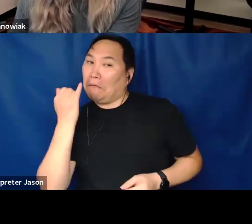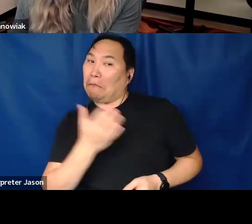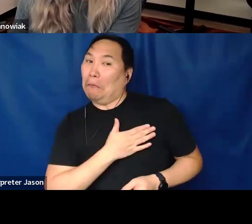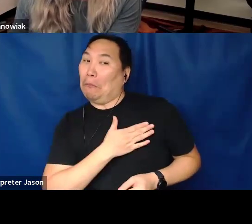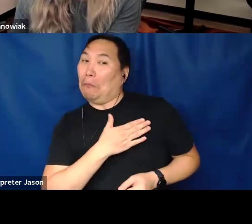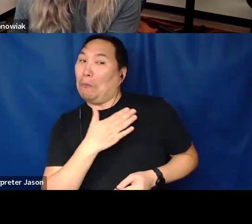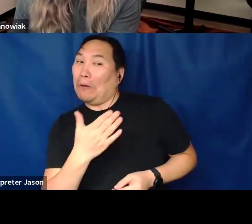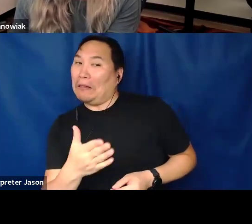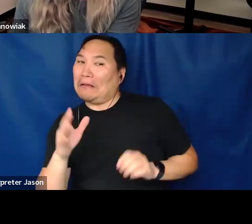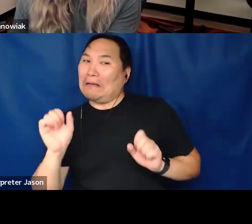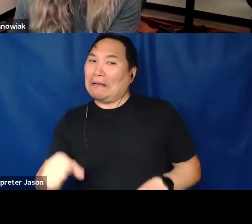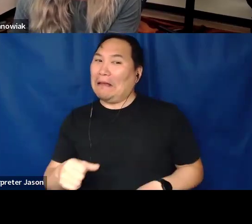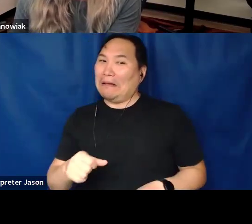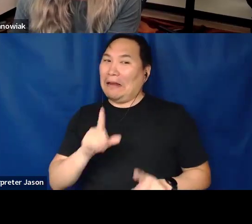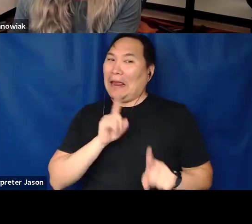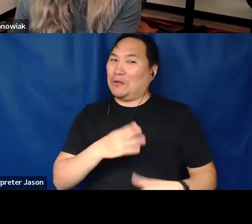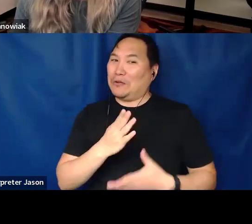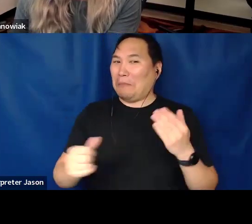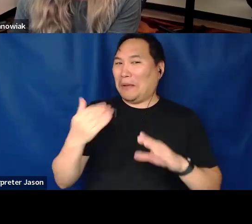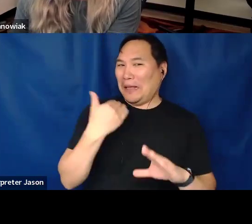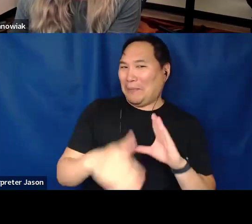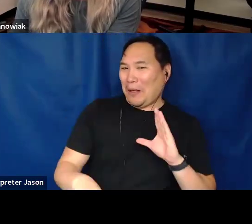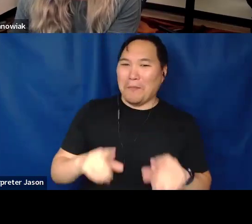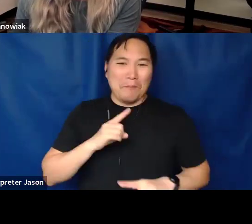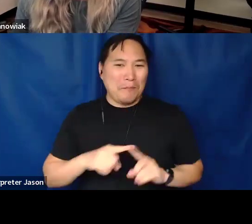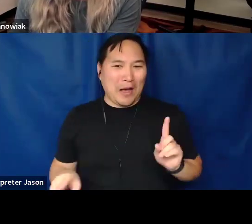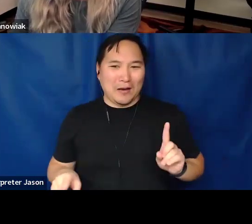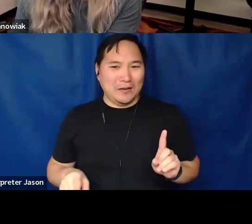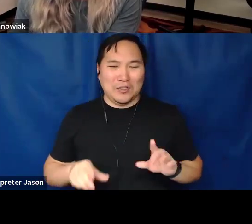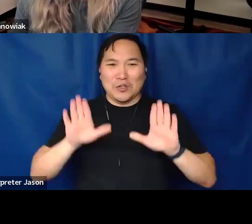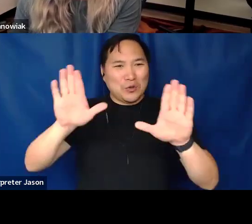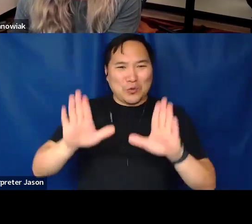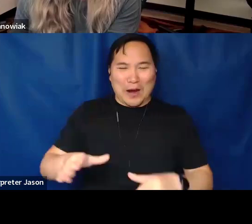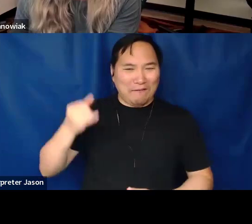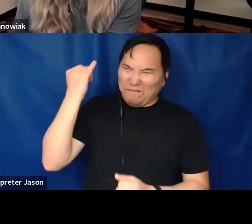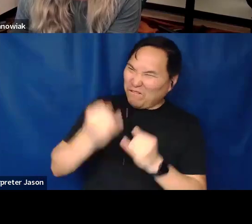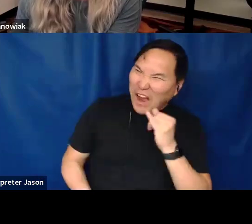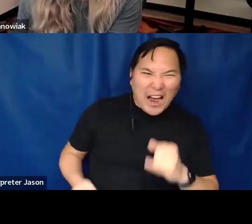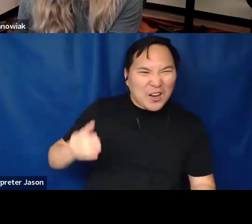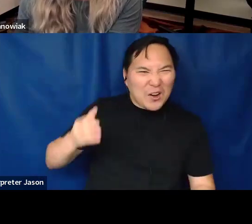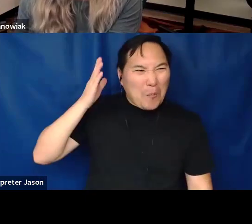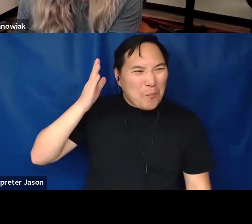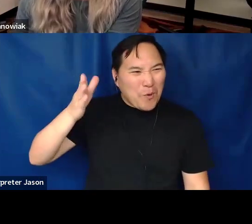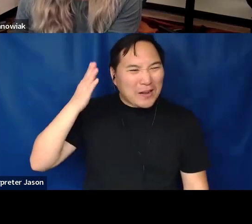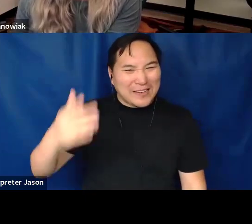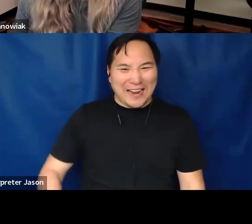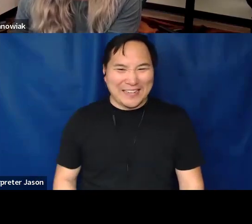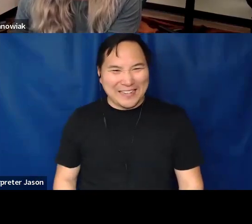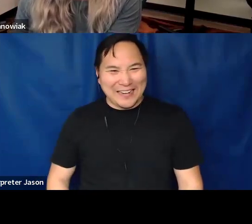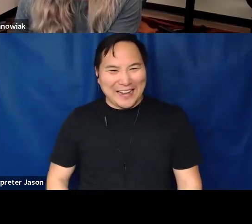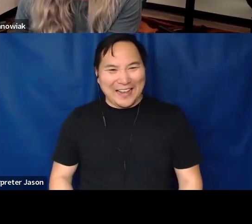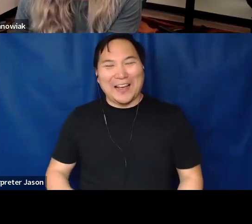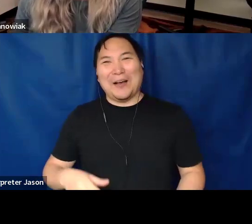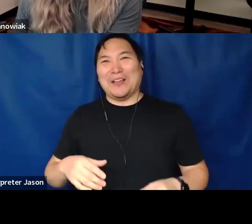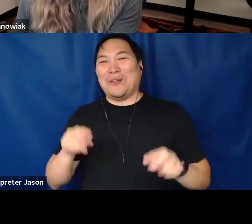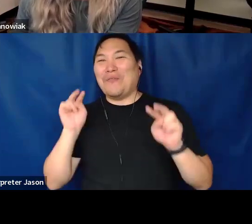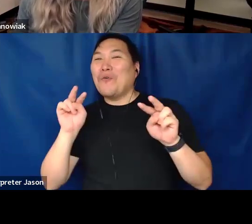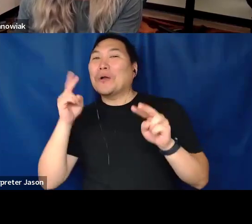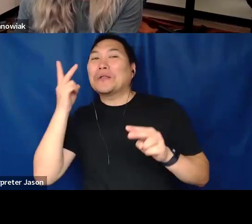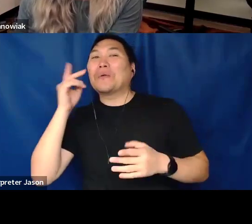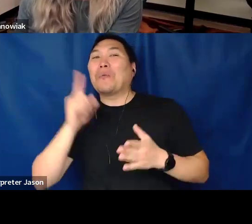to field those emails. But yeah, great final presentation. Very excited to see what's up and coming. And I